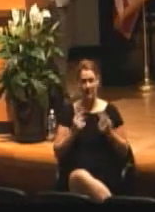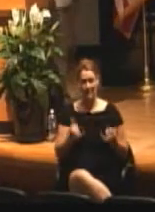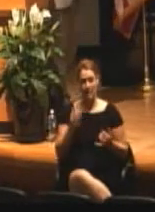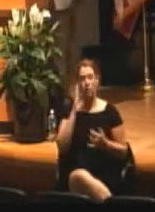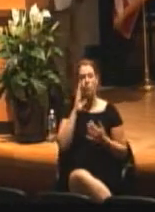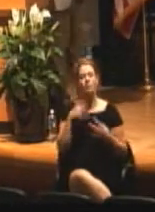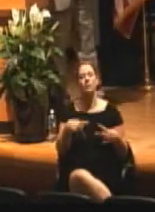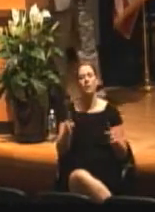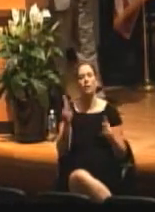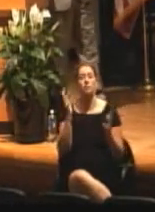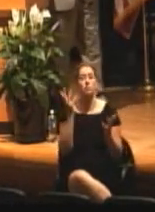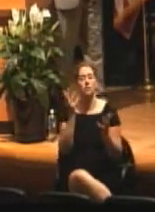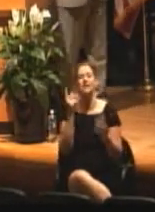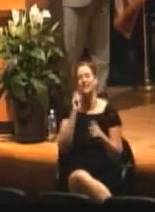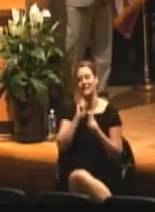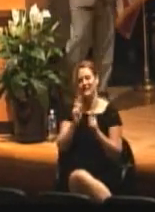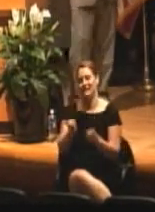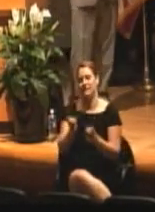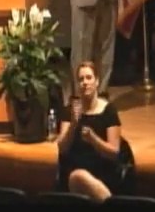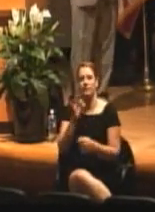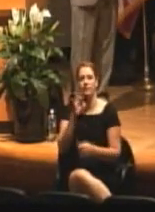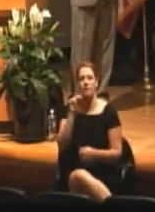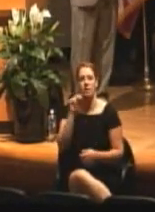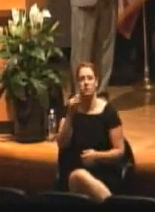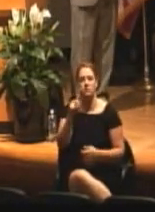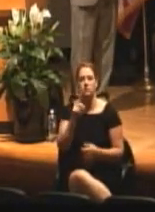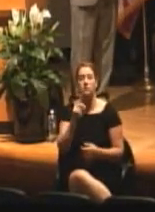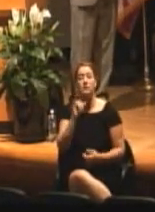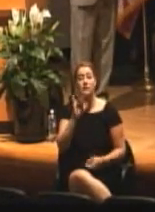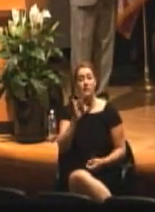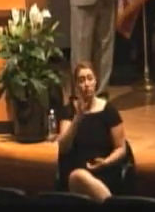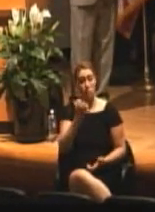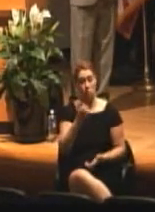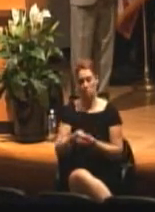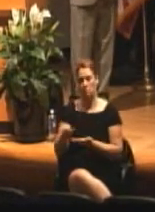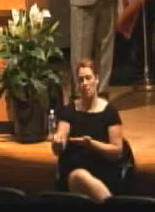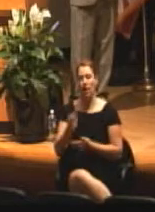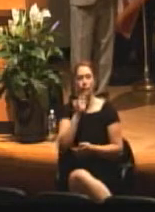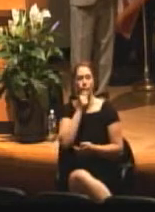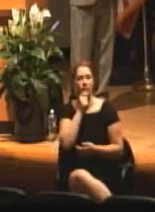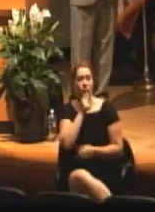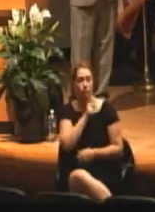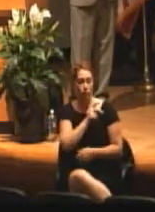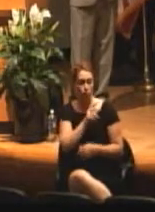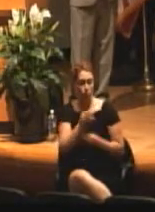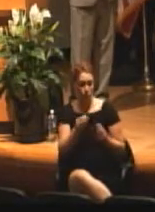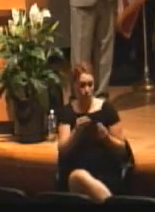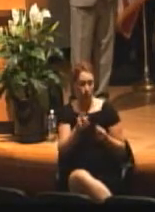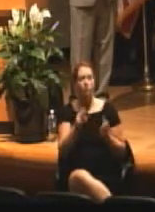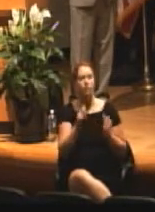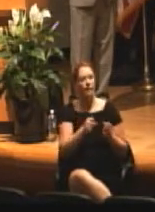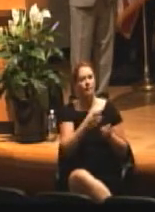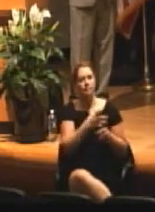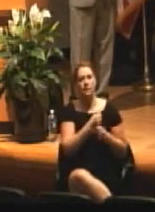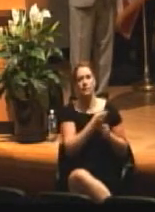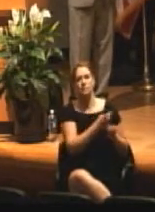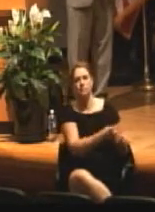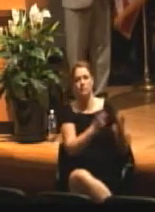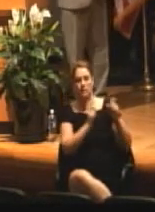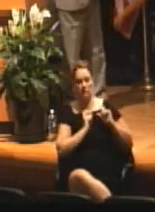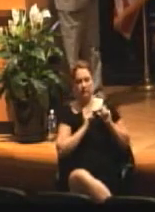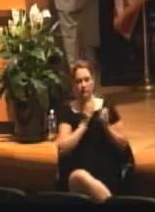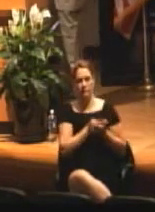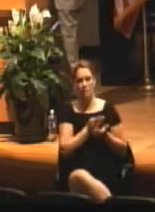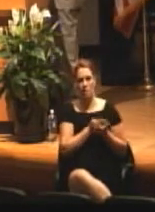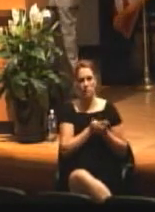going to try to buy a property, if you don't have your own money, for example, you can get gift funds from a family member, mom, dad, et cetera, that kind of thing. That can